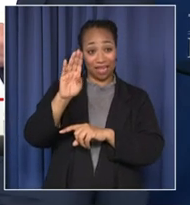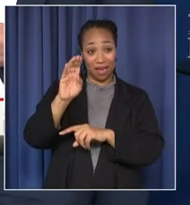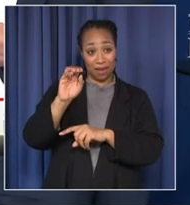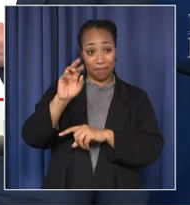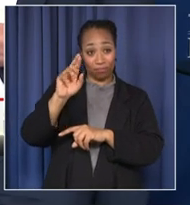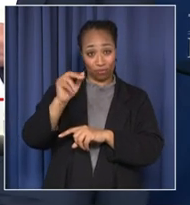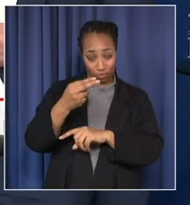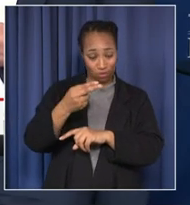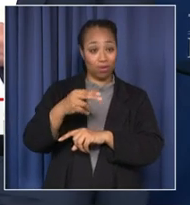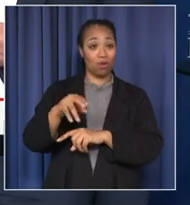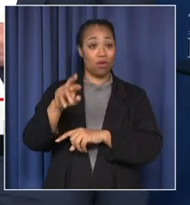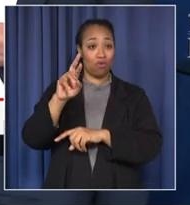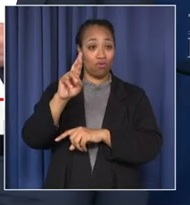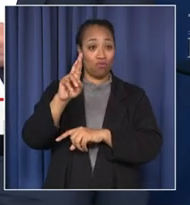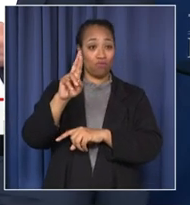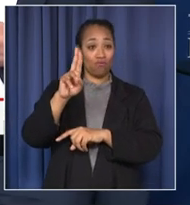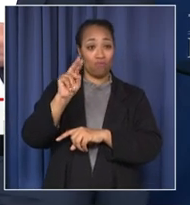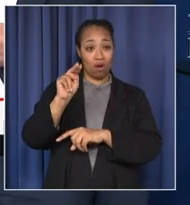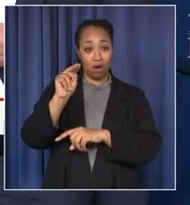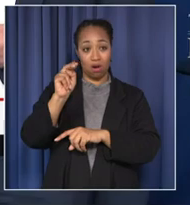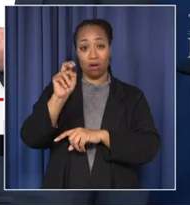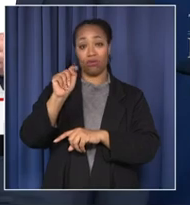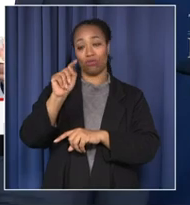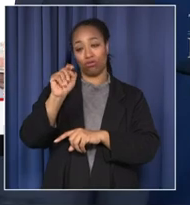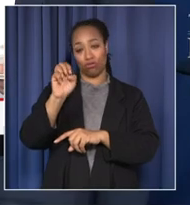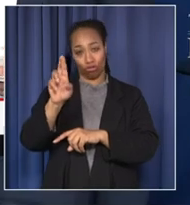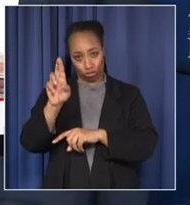of them had already announced that they would be moving on,